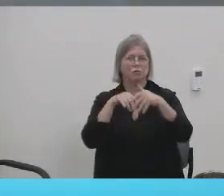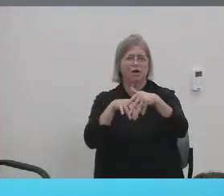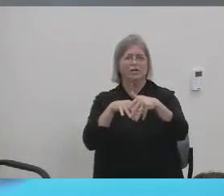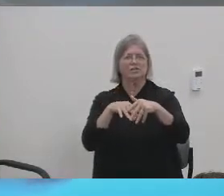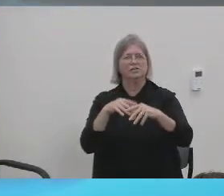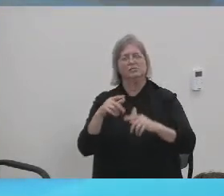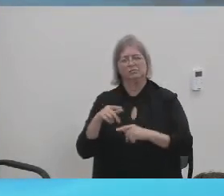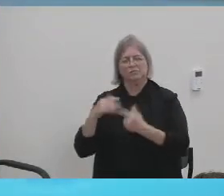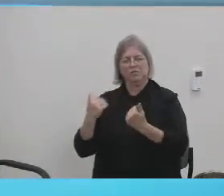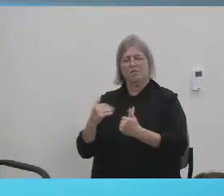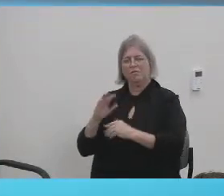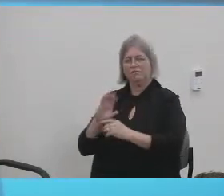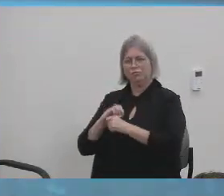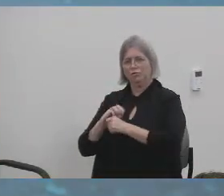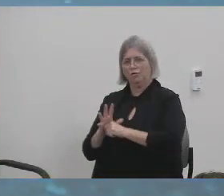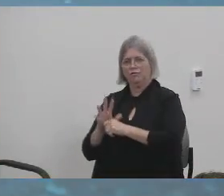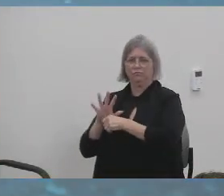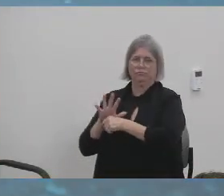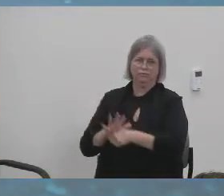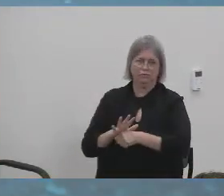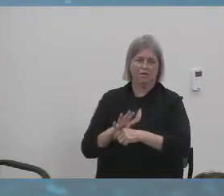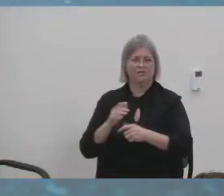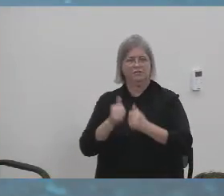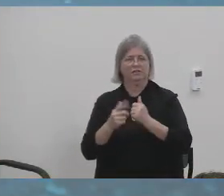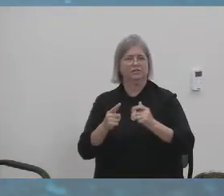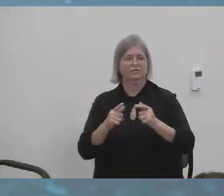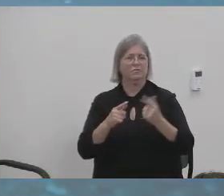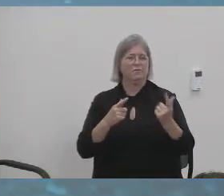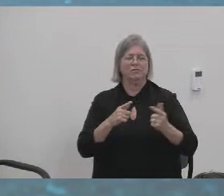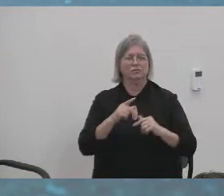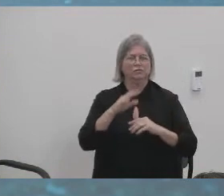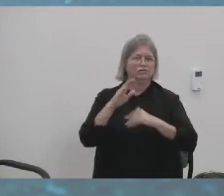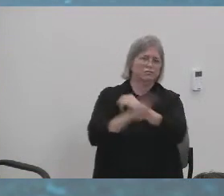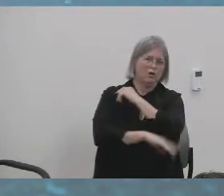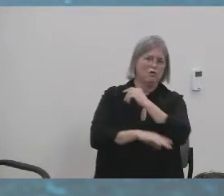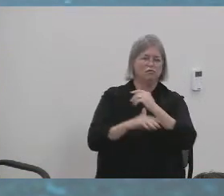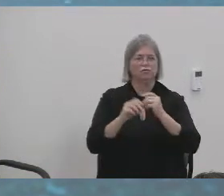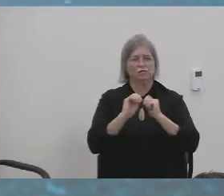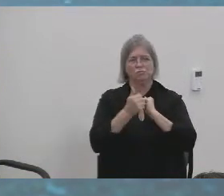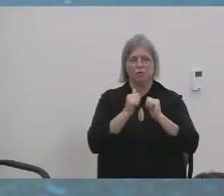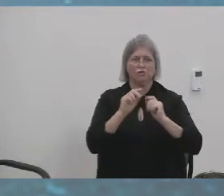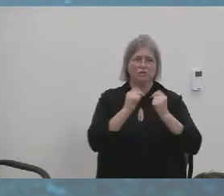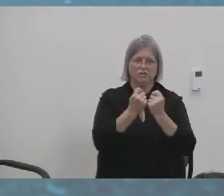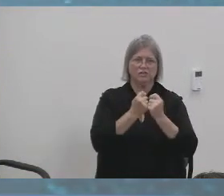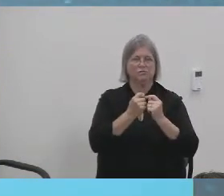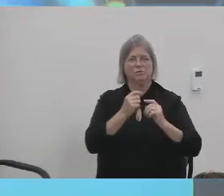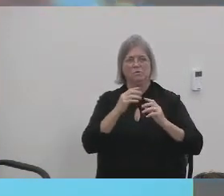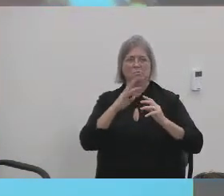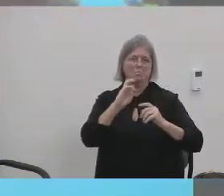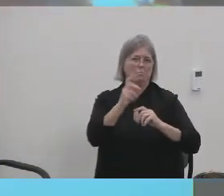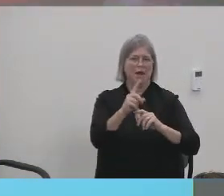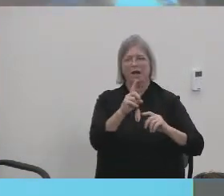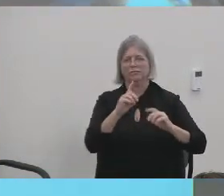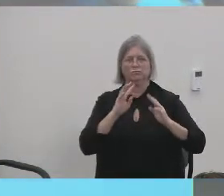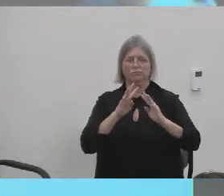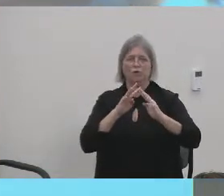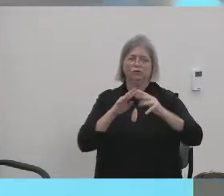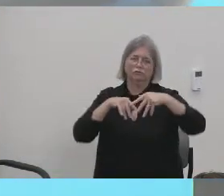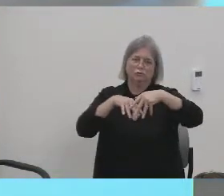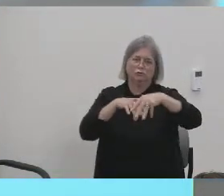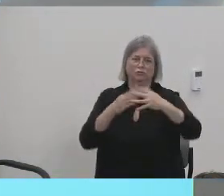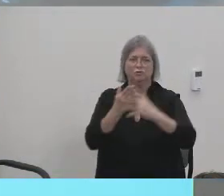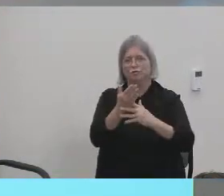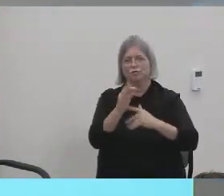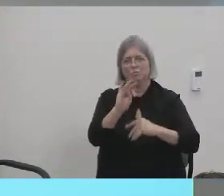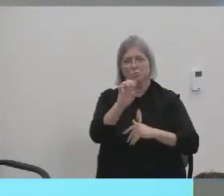this year. So instead of the fall sports teams and the band and different student groups marching through Milford, they lined up outside the school and the